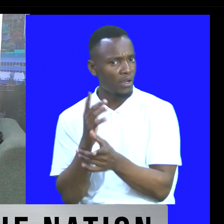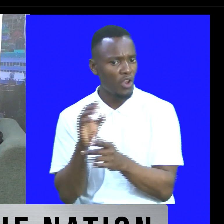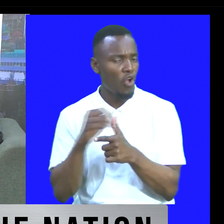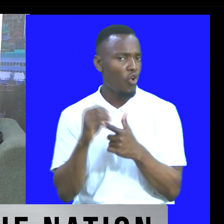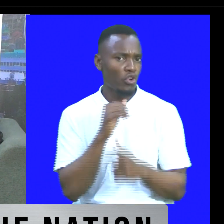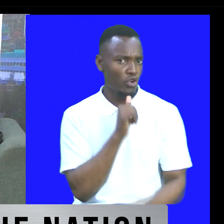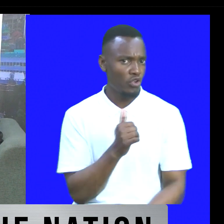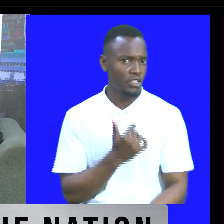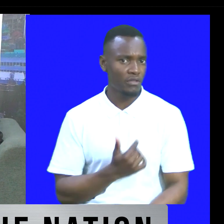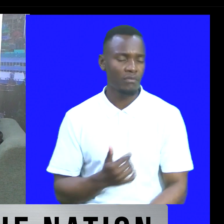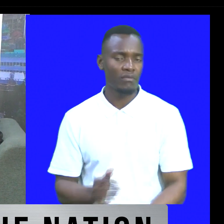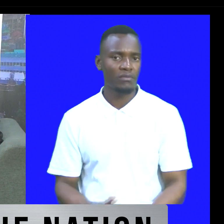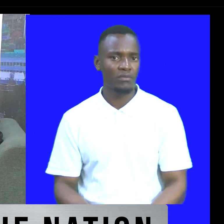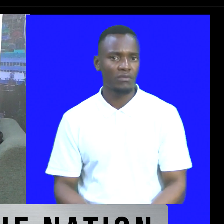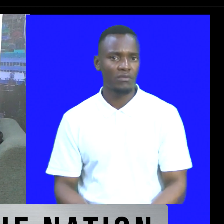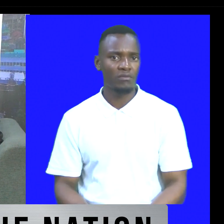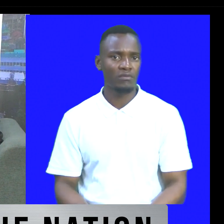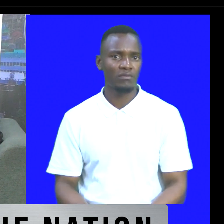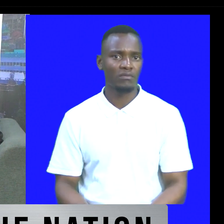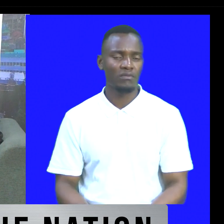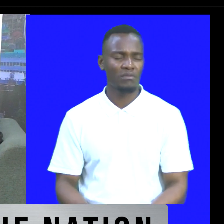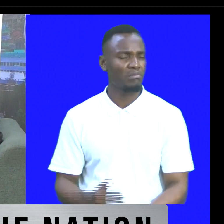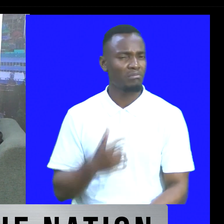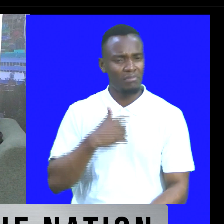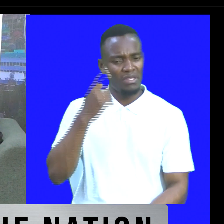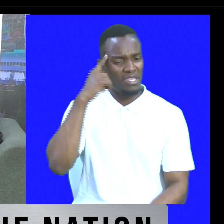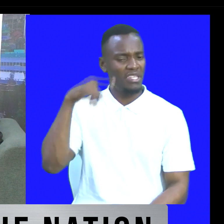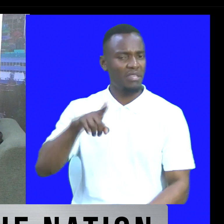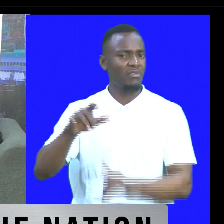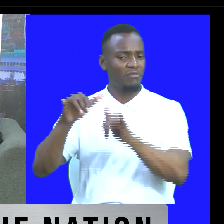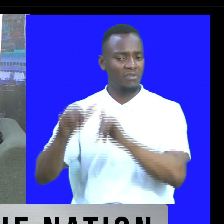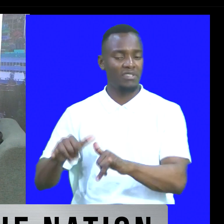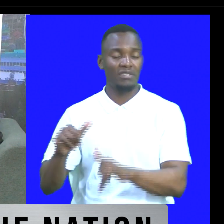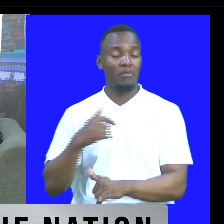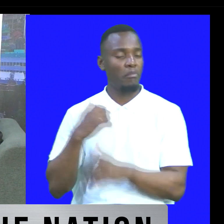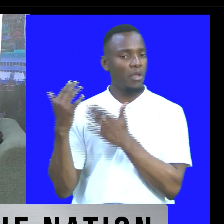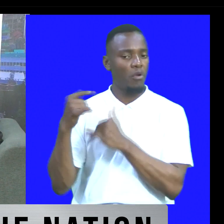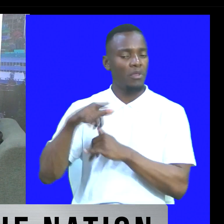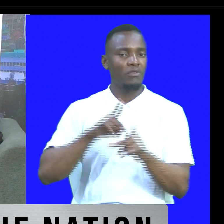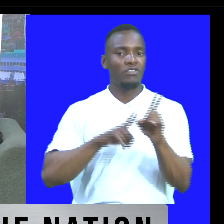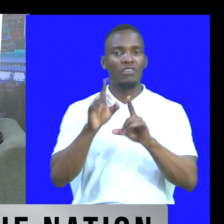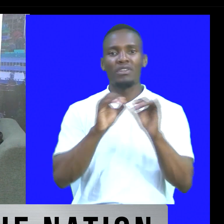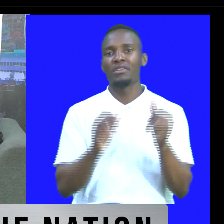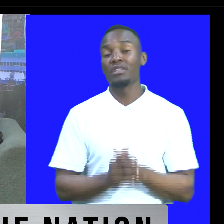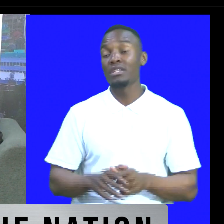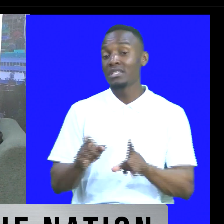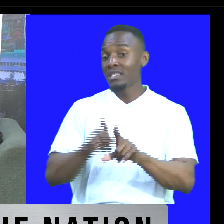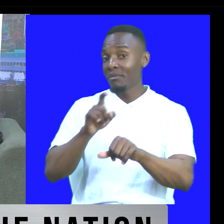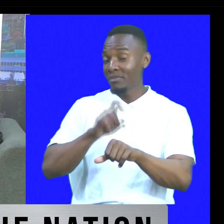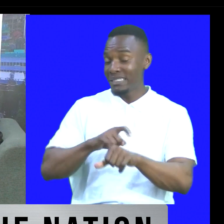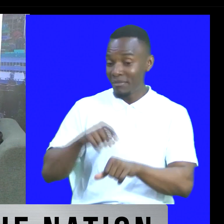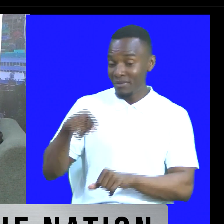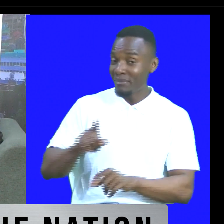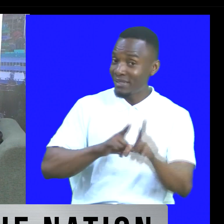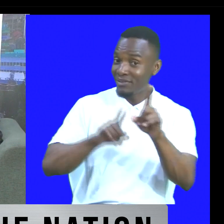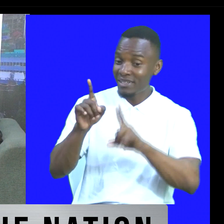communicate. Yeah, So chances are high they don't didn't think travel. they traveled. I hope they didn't. And when they travel, they don't go alone. They go with a